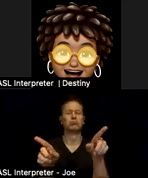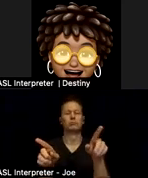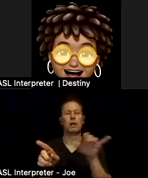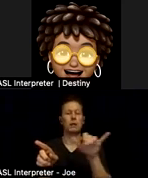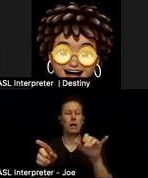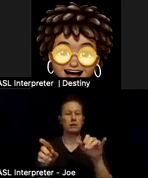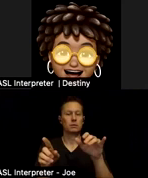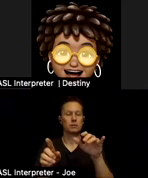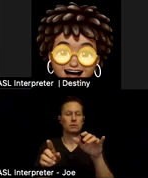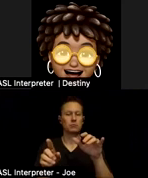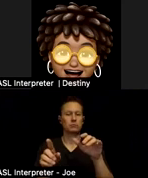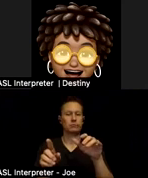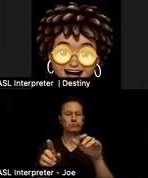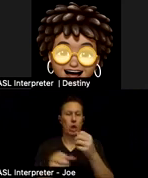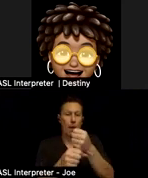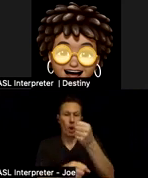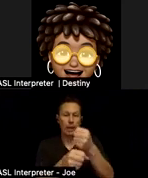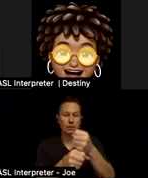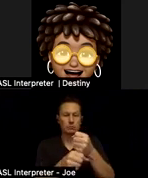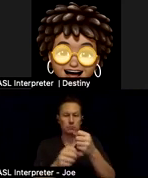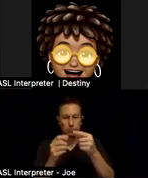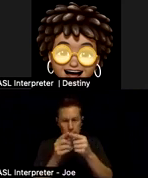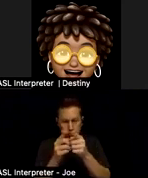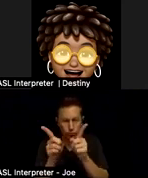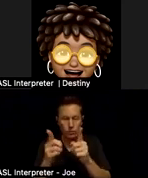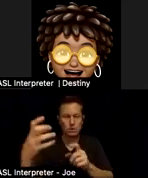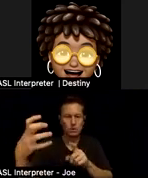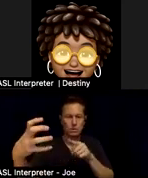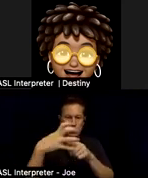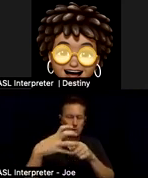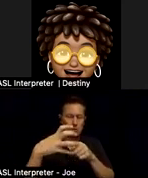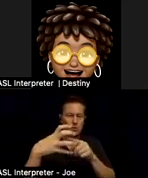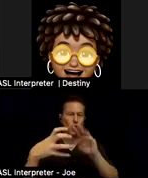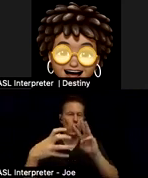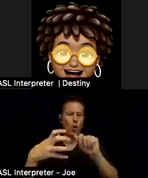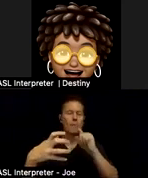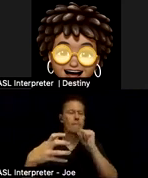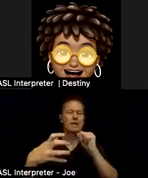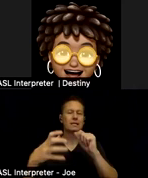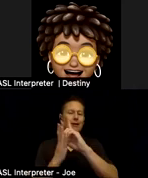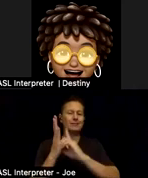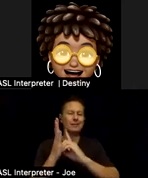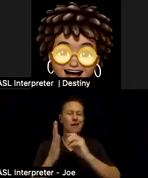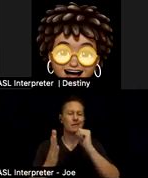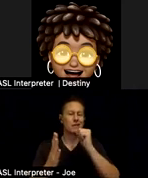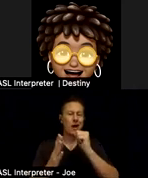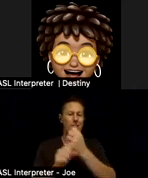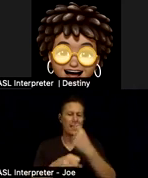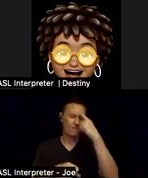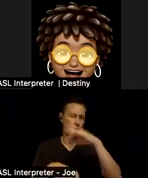umbrella. And so the idea is that it'll then hold against the wall. However, it is not designed for earthquake forces, and it'll then